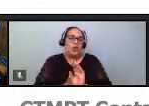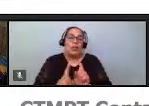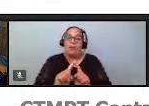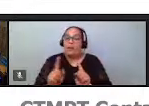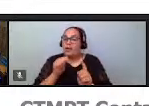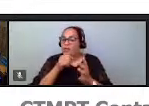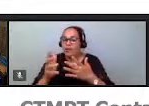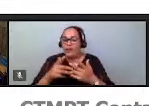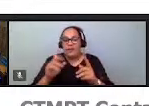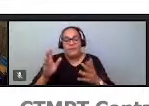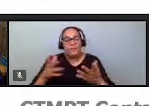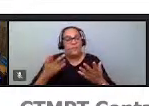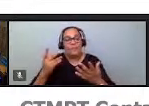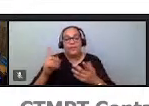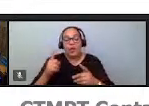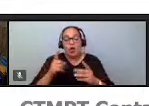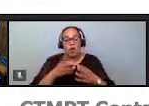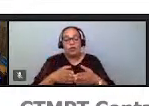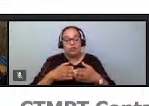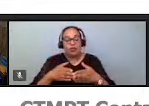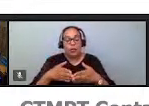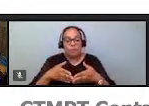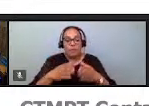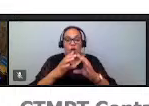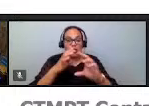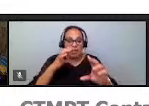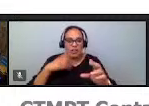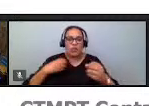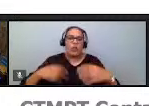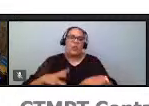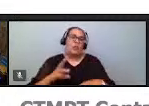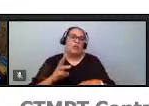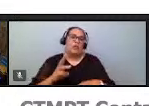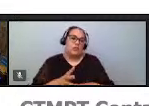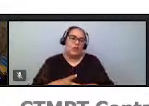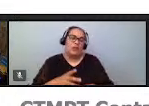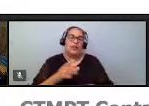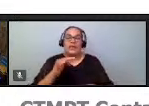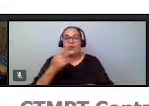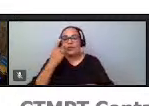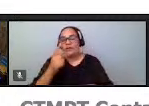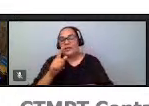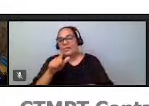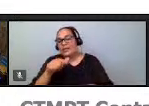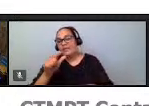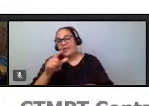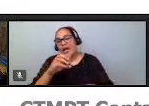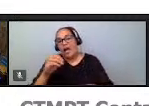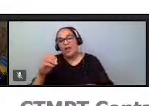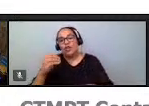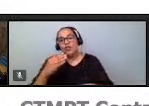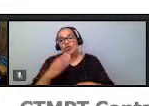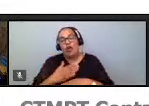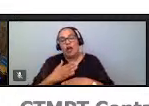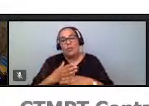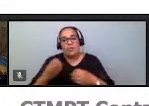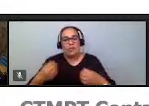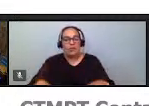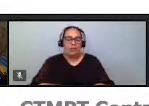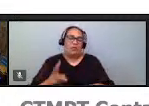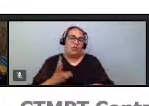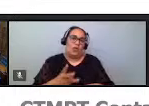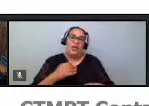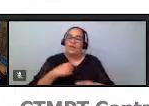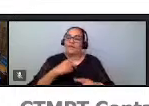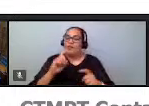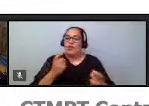however if we can't ship the containers we're going to lose out we going looking at 1,700 jobs that that would be at stake